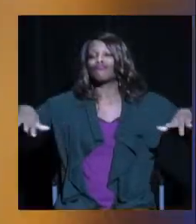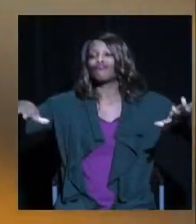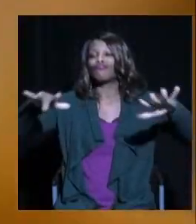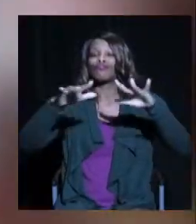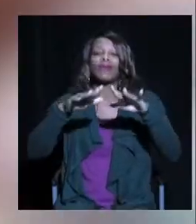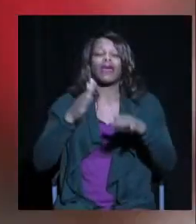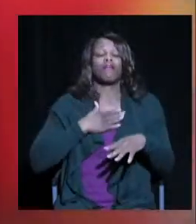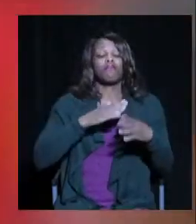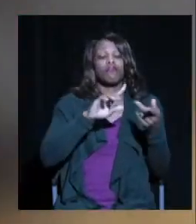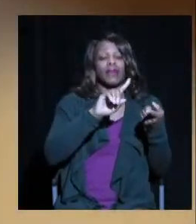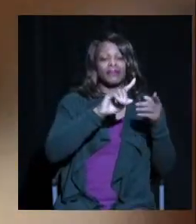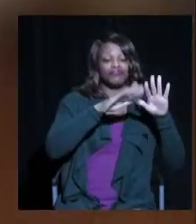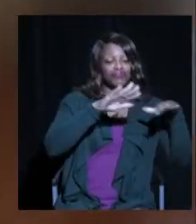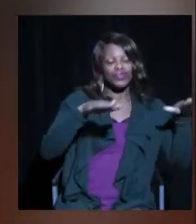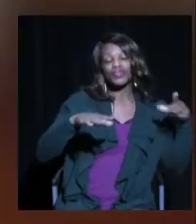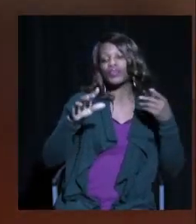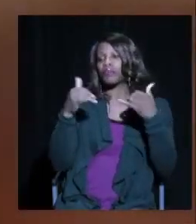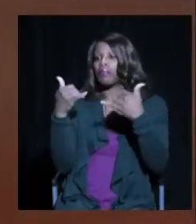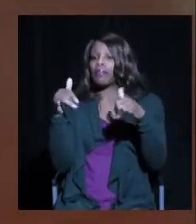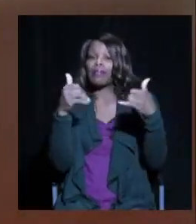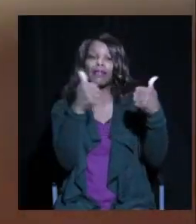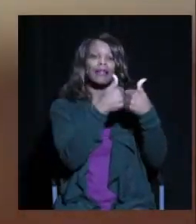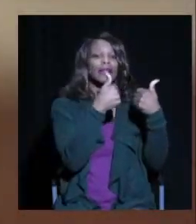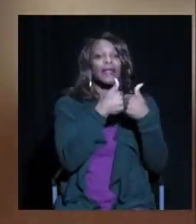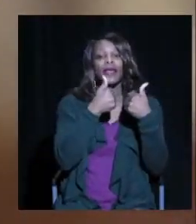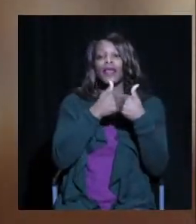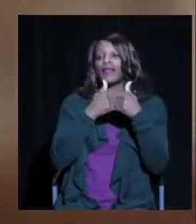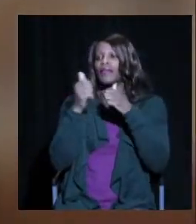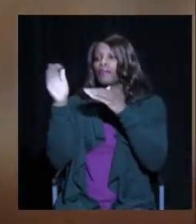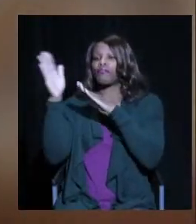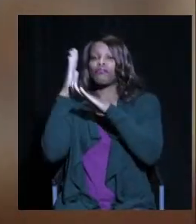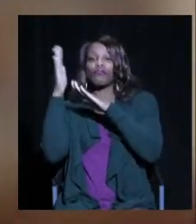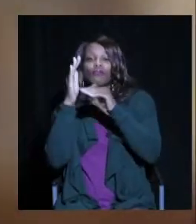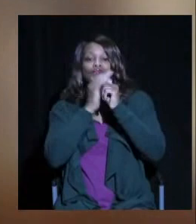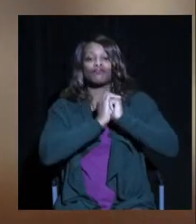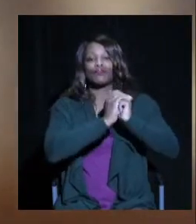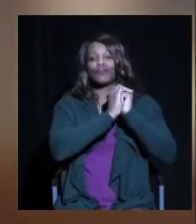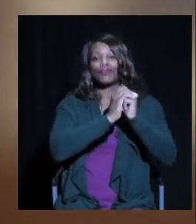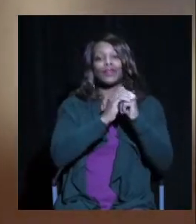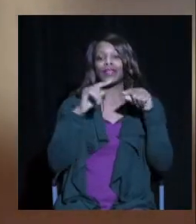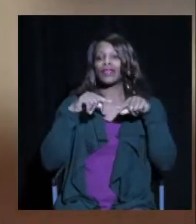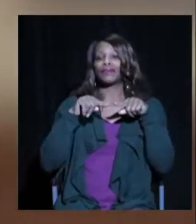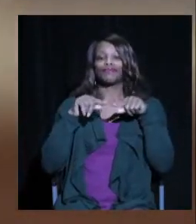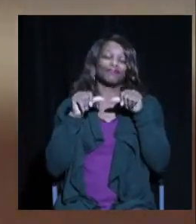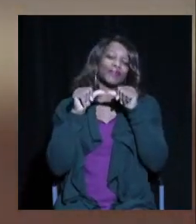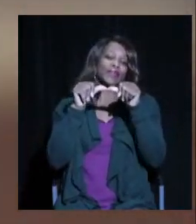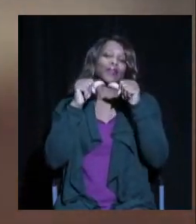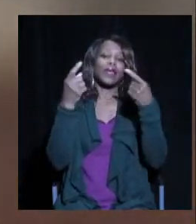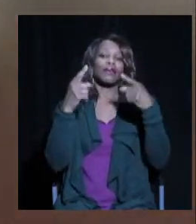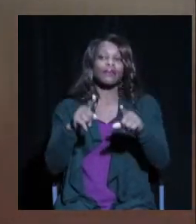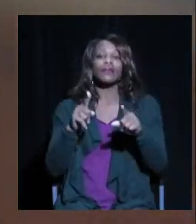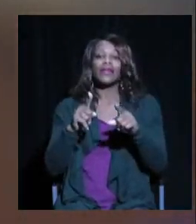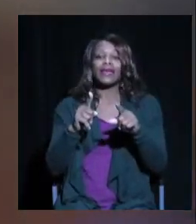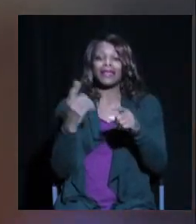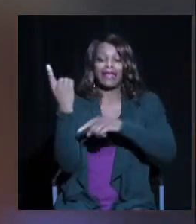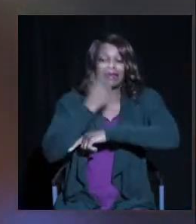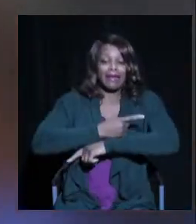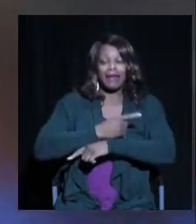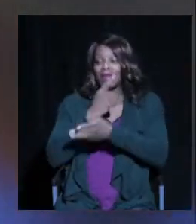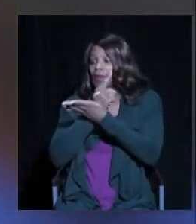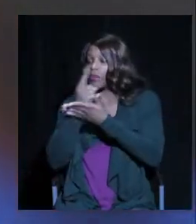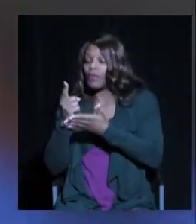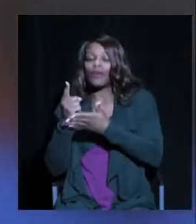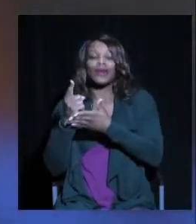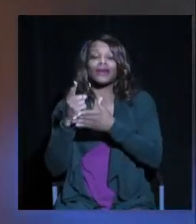they'll play card games, and we'll be listening to praise and worship. So it carries over into the home. And it really sets your tone for that day, for the week.